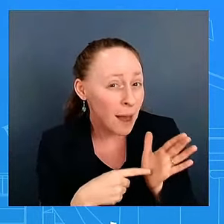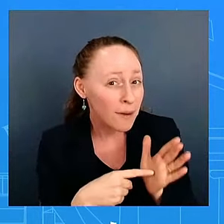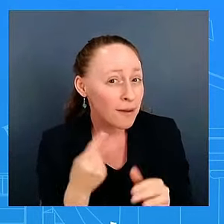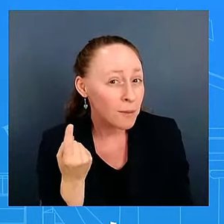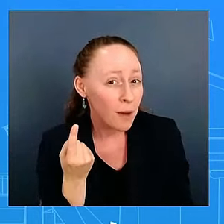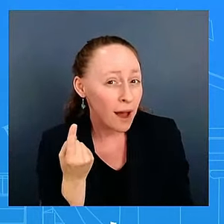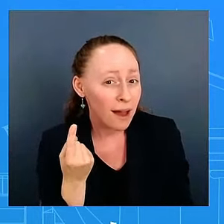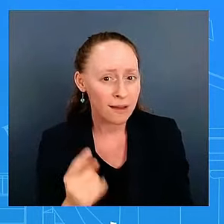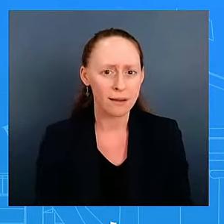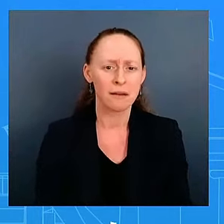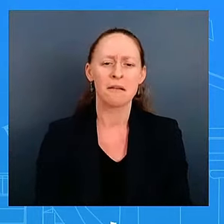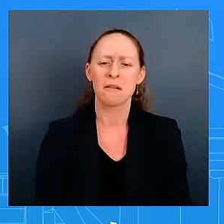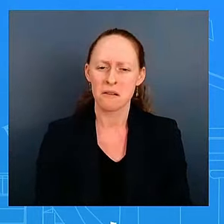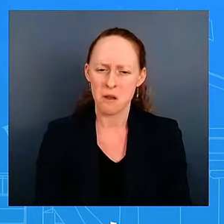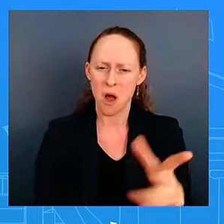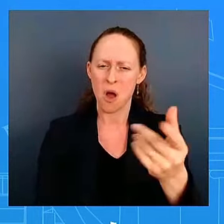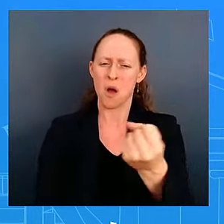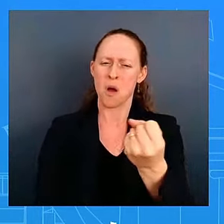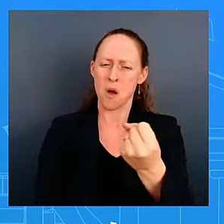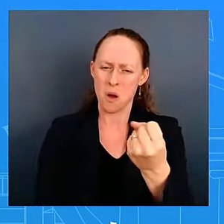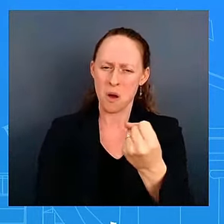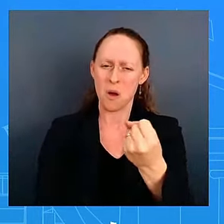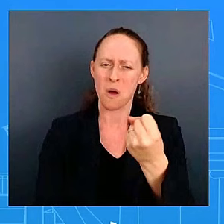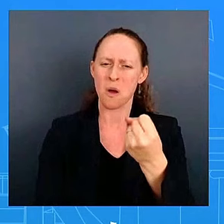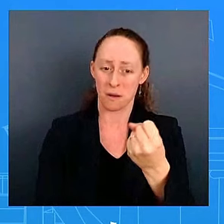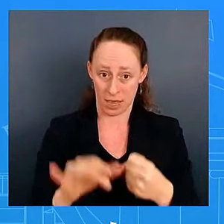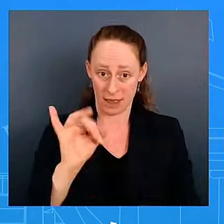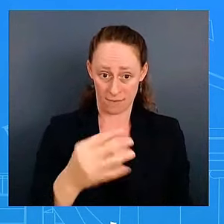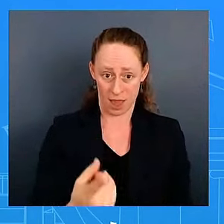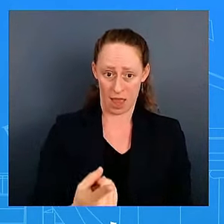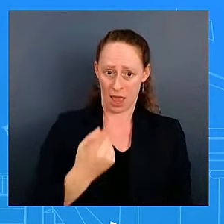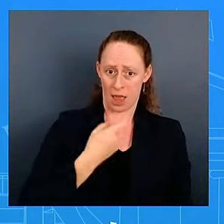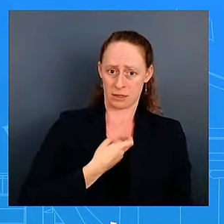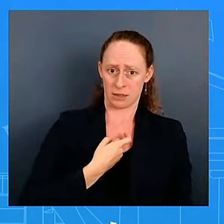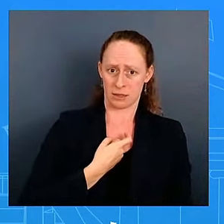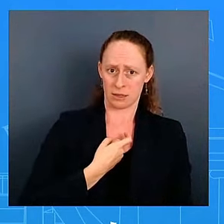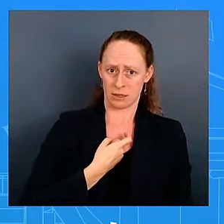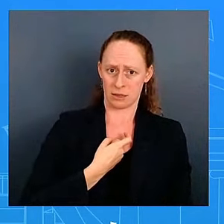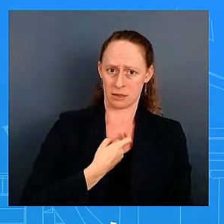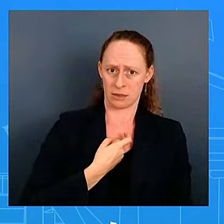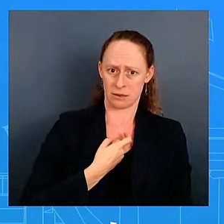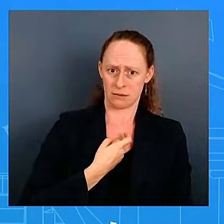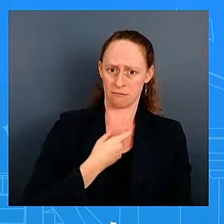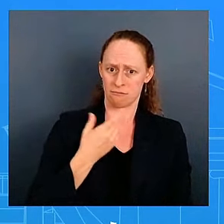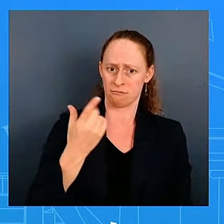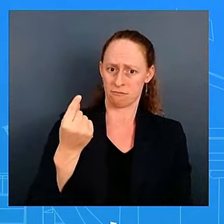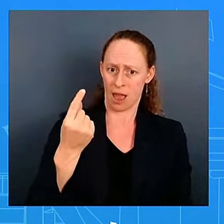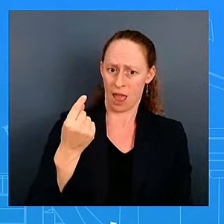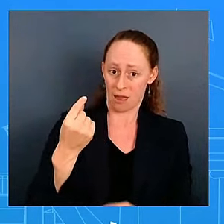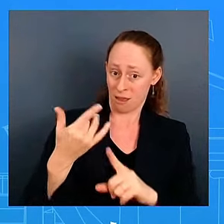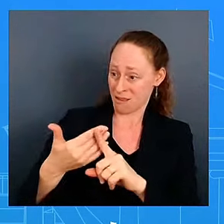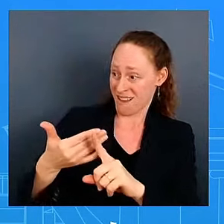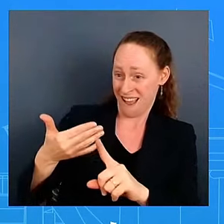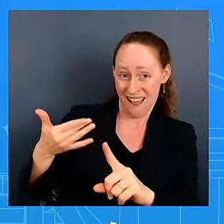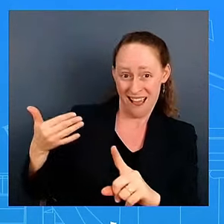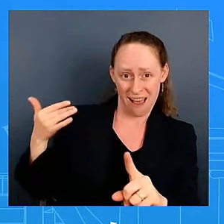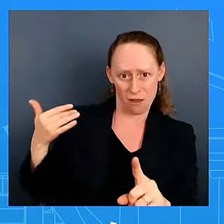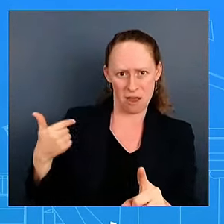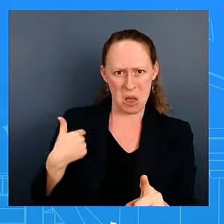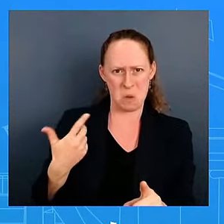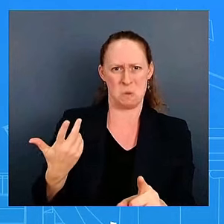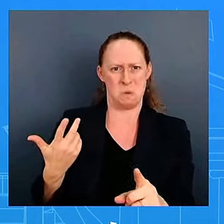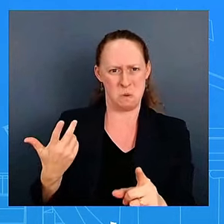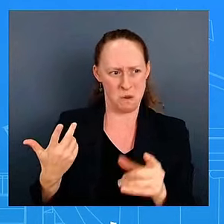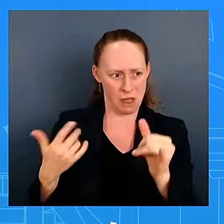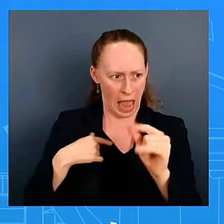probably would be fair for me to, I probably won't be able to answer that right away, whatever it is that you're going to say to me. Come back to us. Yeah,